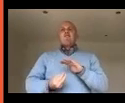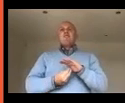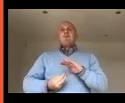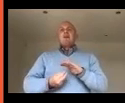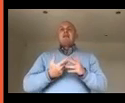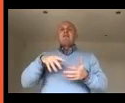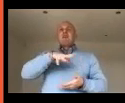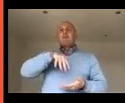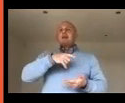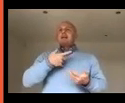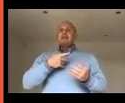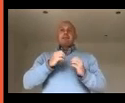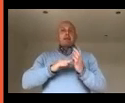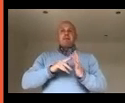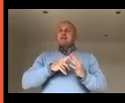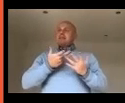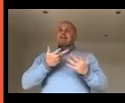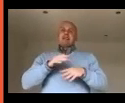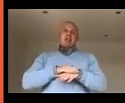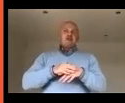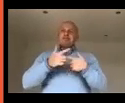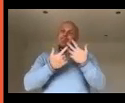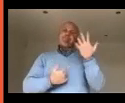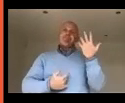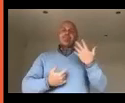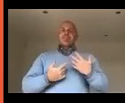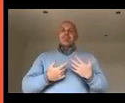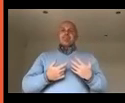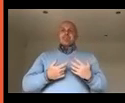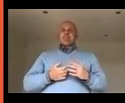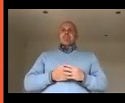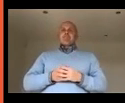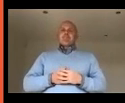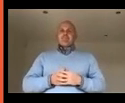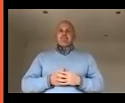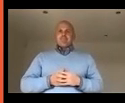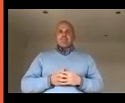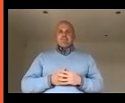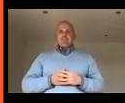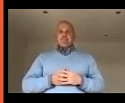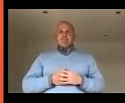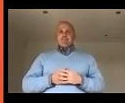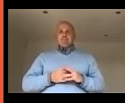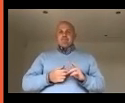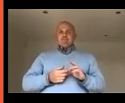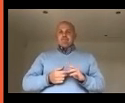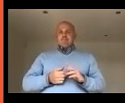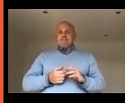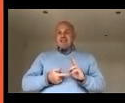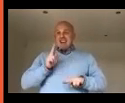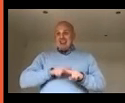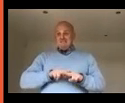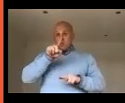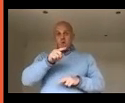and minority ethnic communities. We want to hear if you're working particularly with any one of those